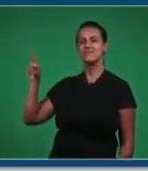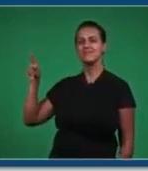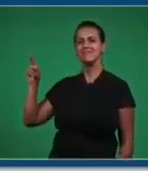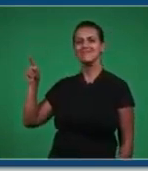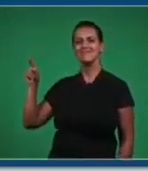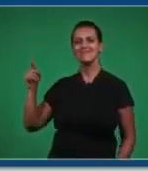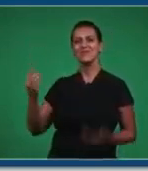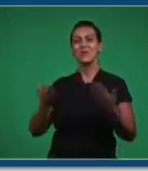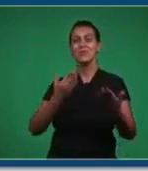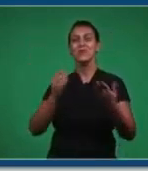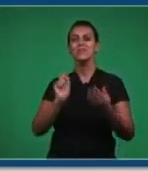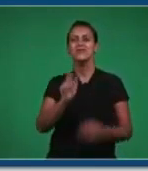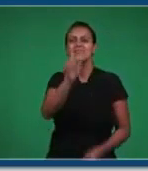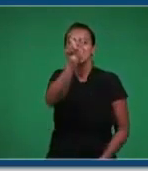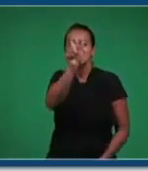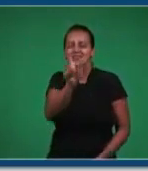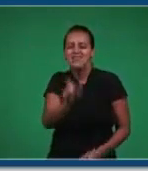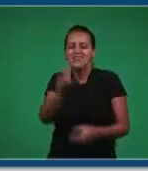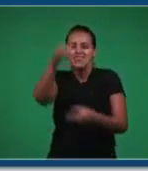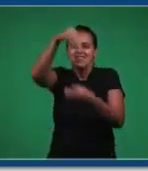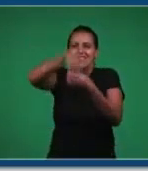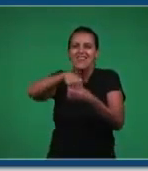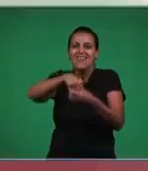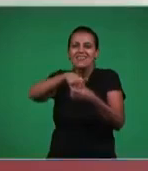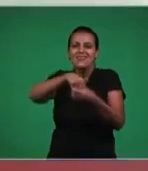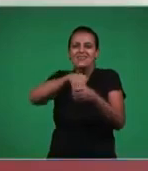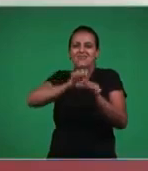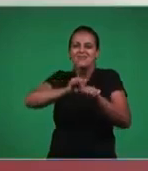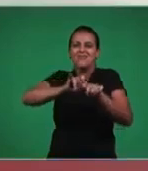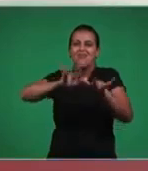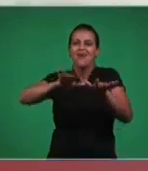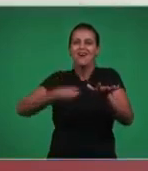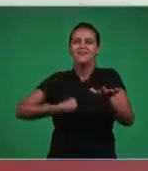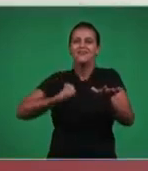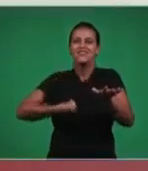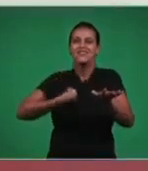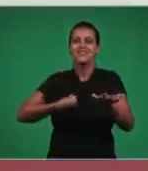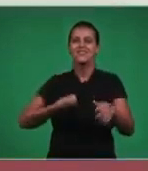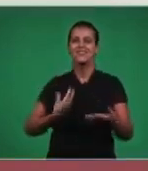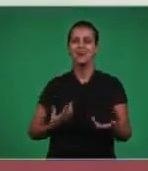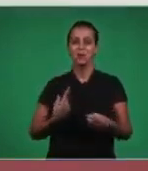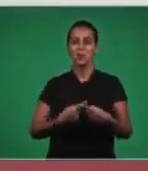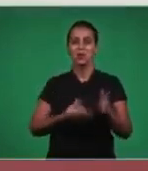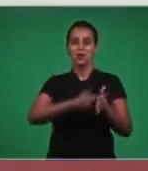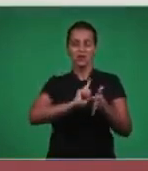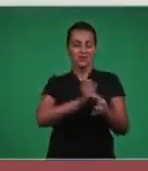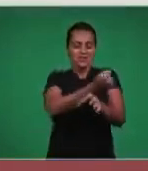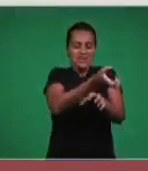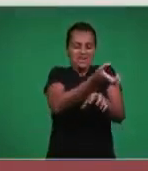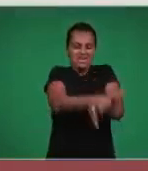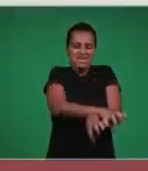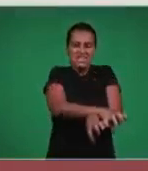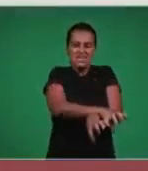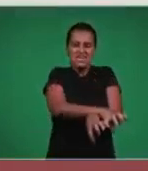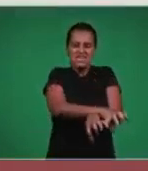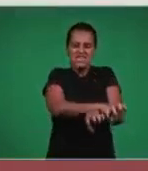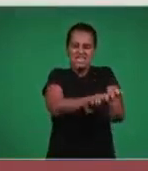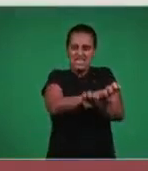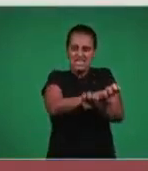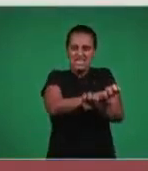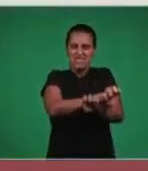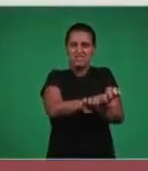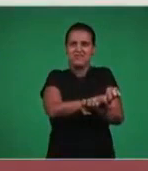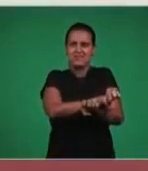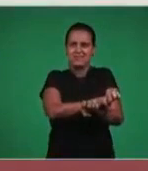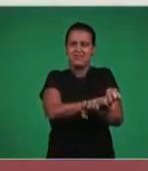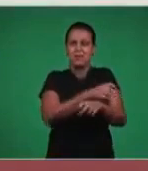Here you see the bone marrow generating life. The bones are very dry, and the text that we saw in Psalms,